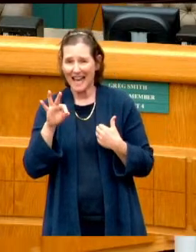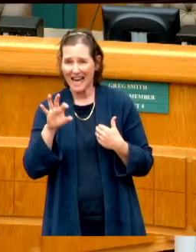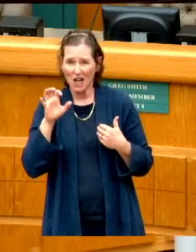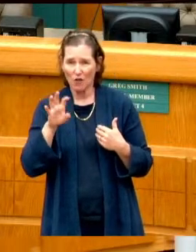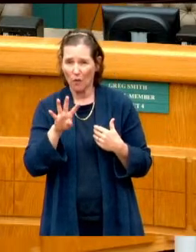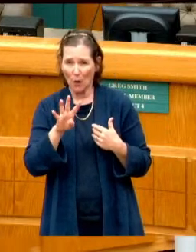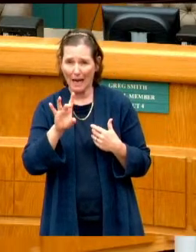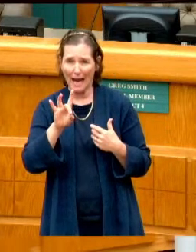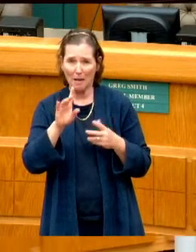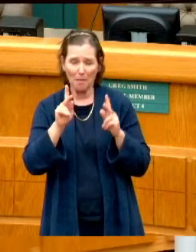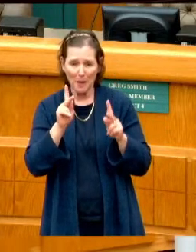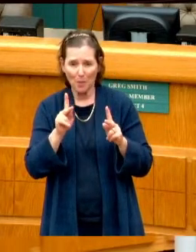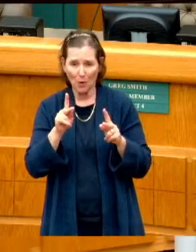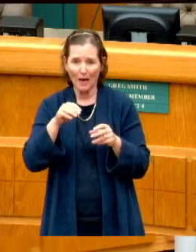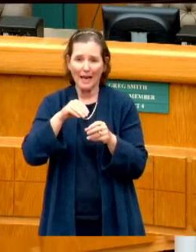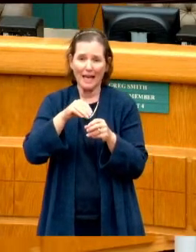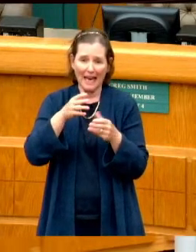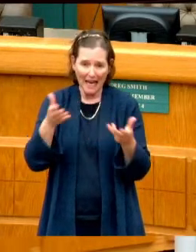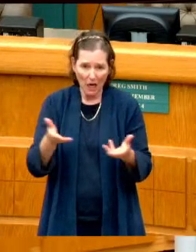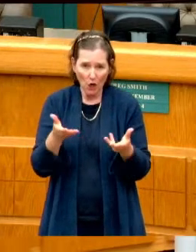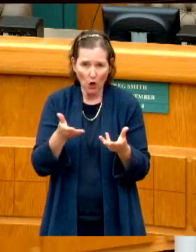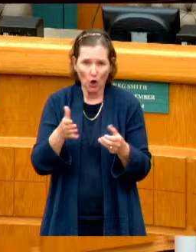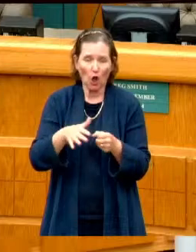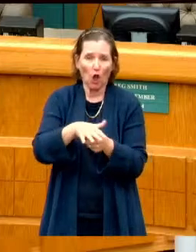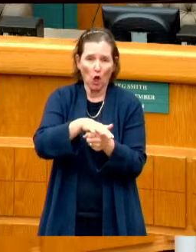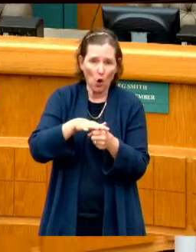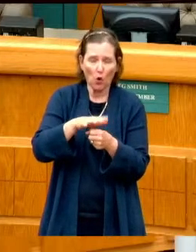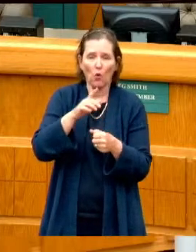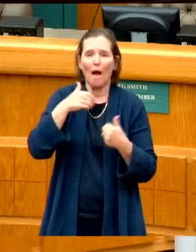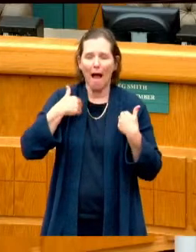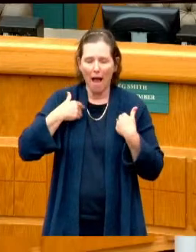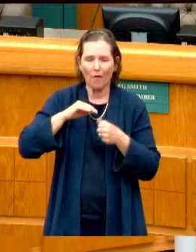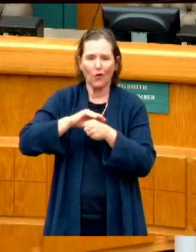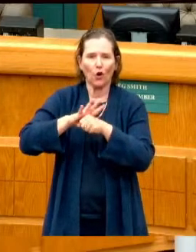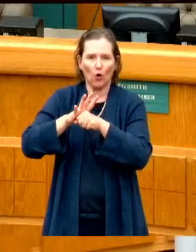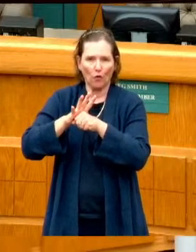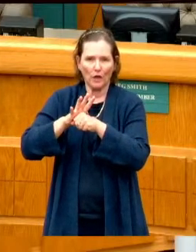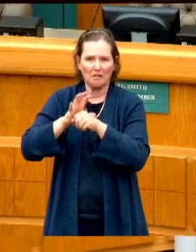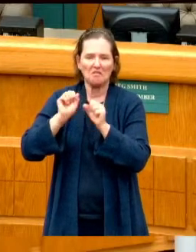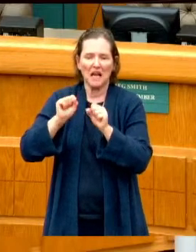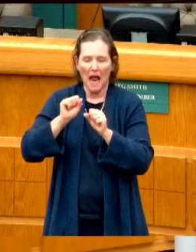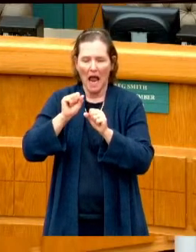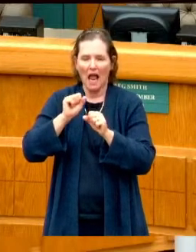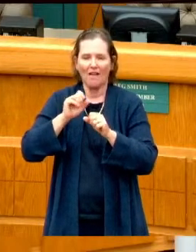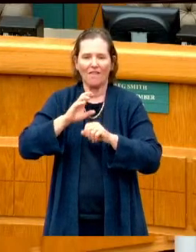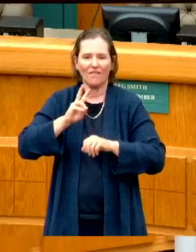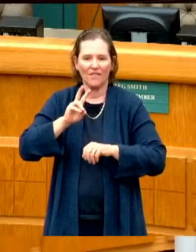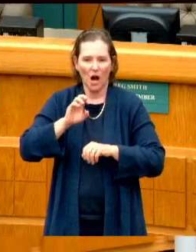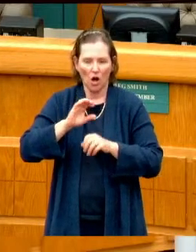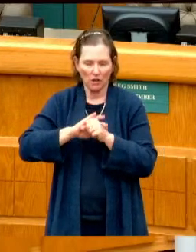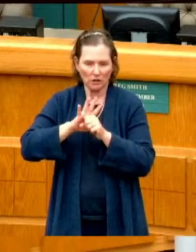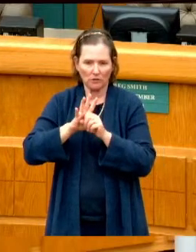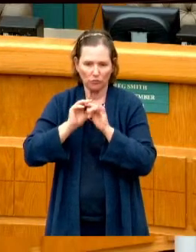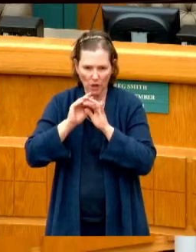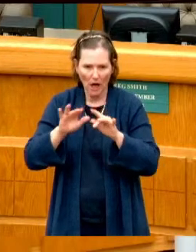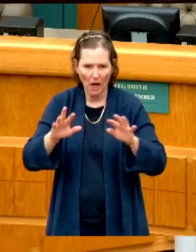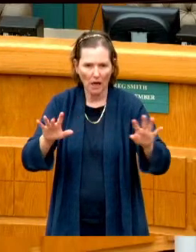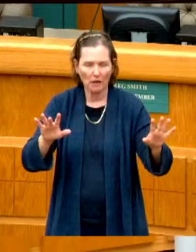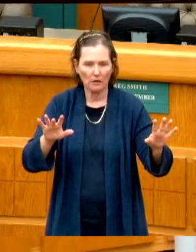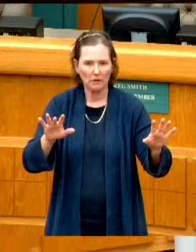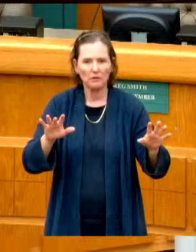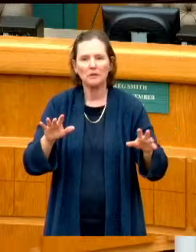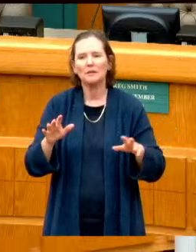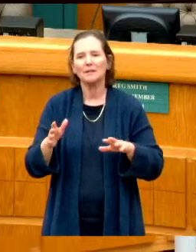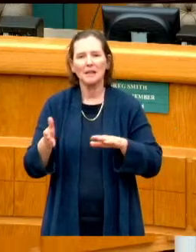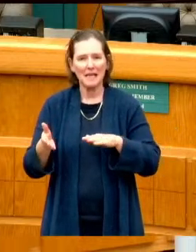have COVID-19 currently in Nueces County, so they can still spread the virus. 746 deaths for a total of